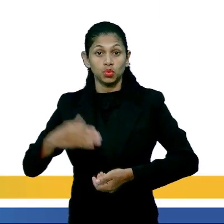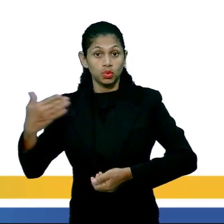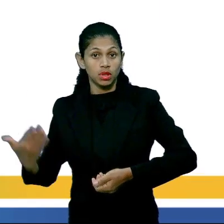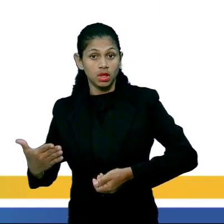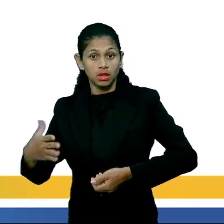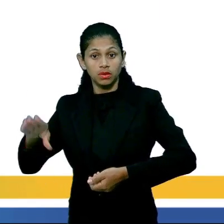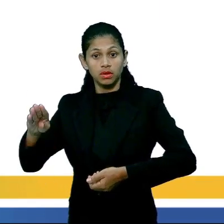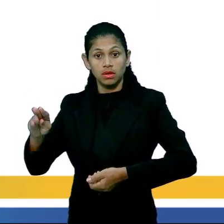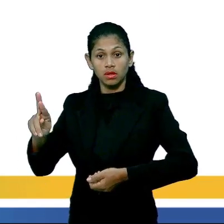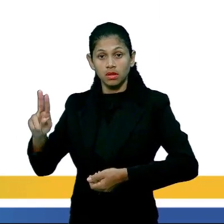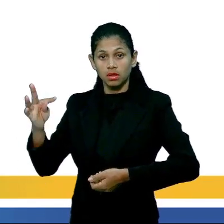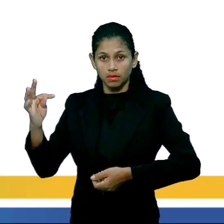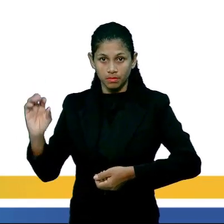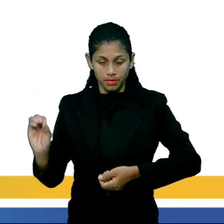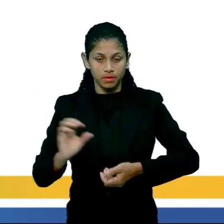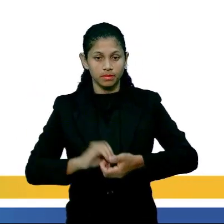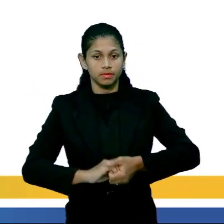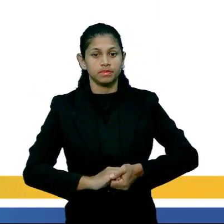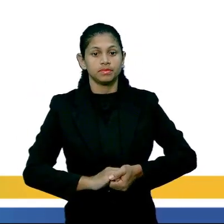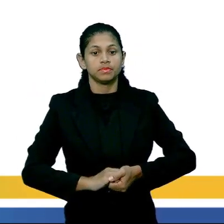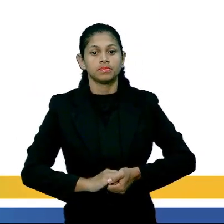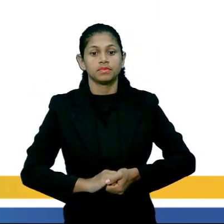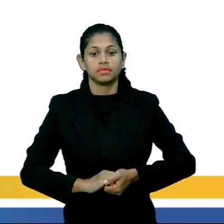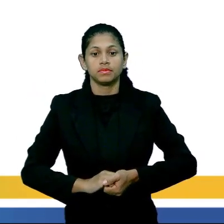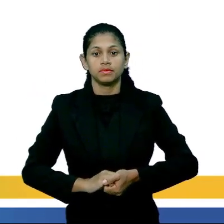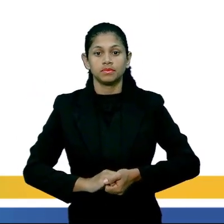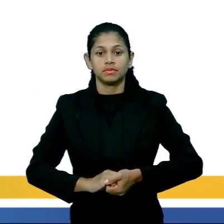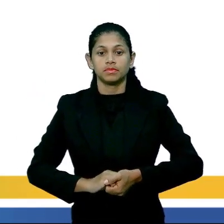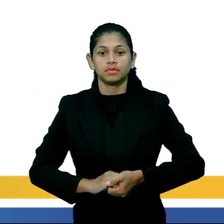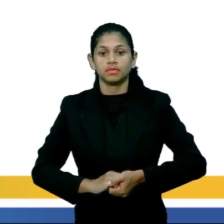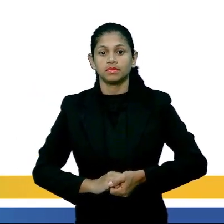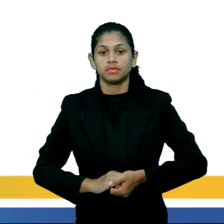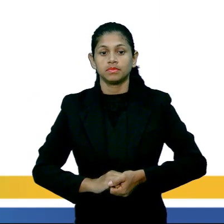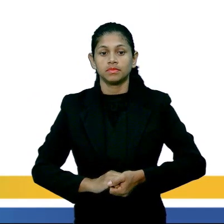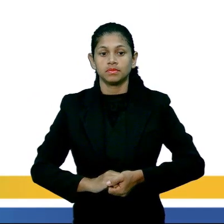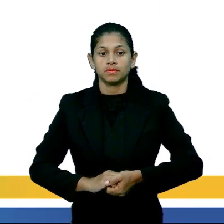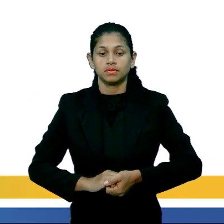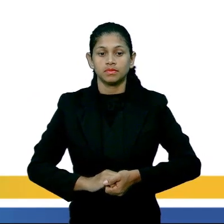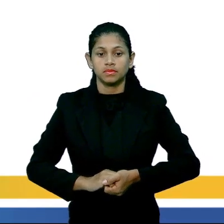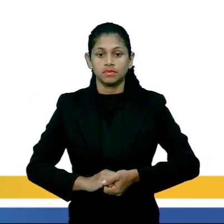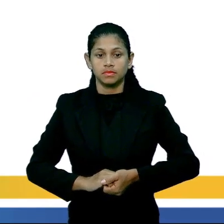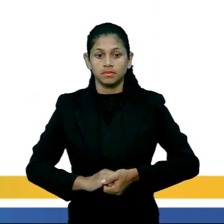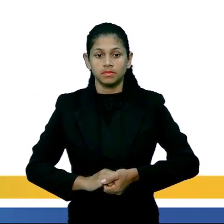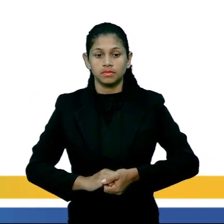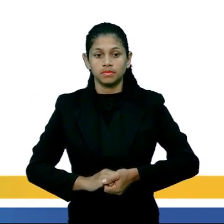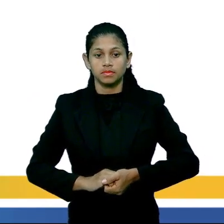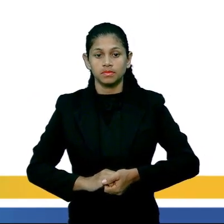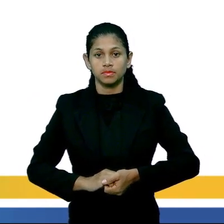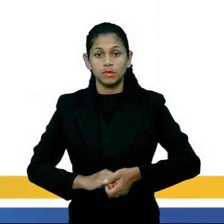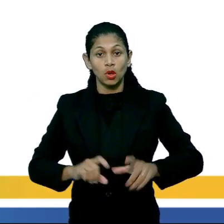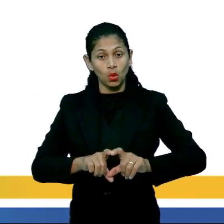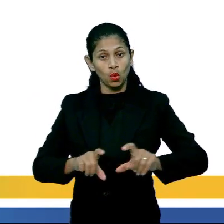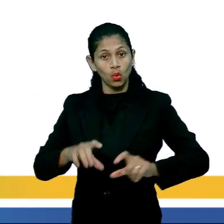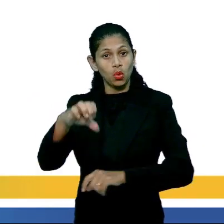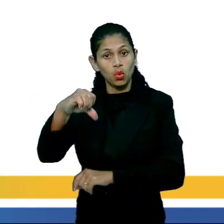investments have not kept pace to ensure they can communicate. Logo abaixo ali